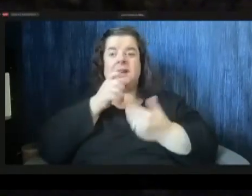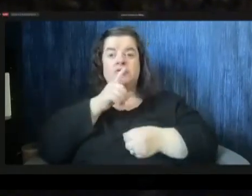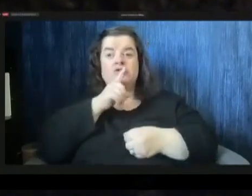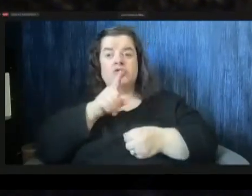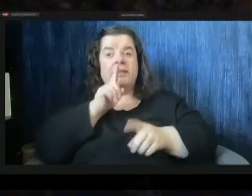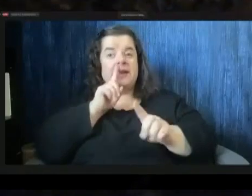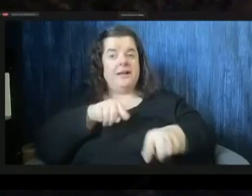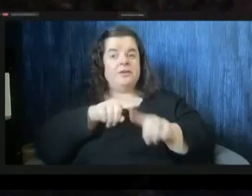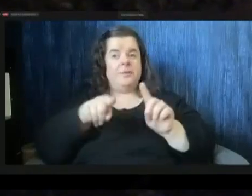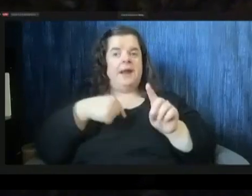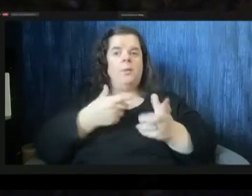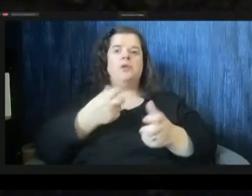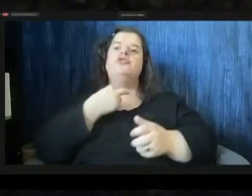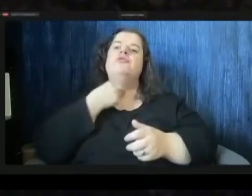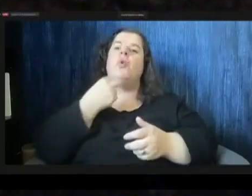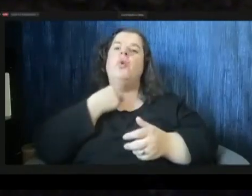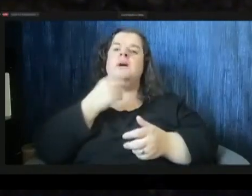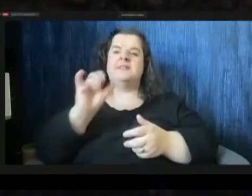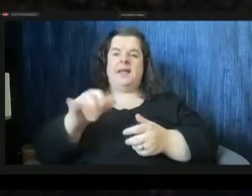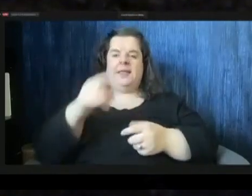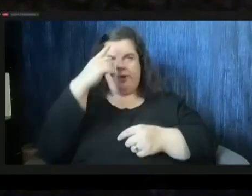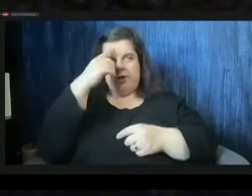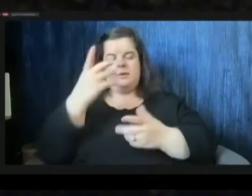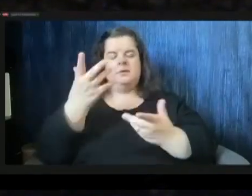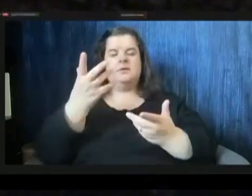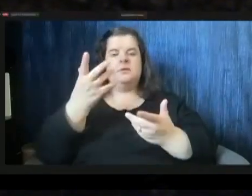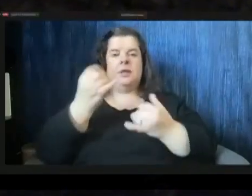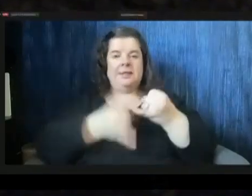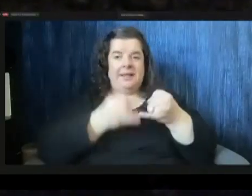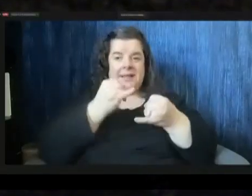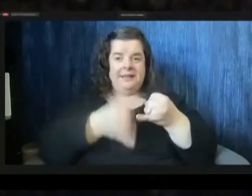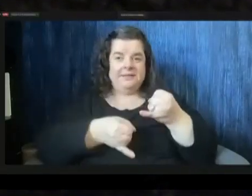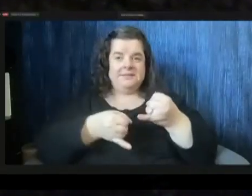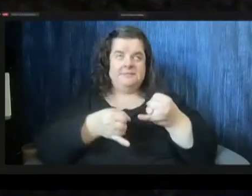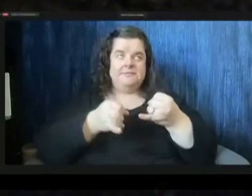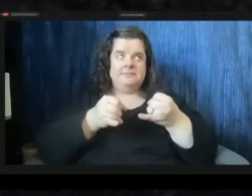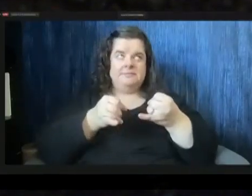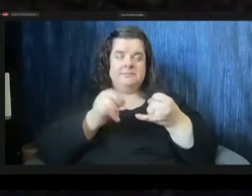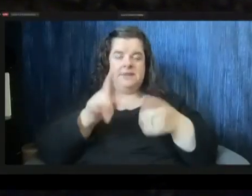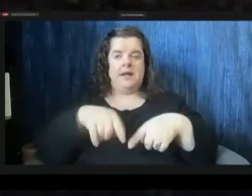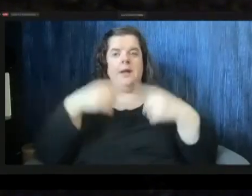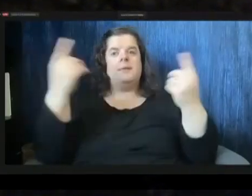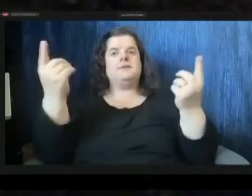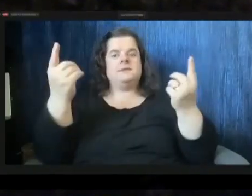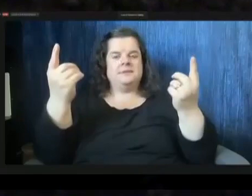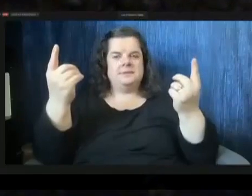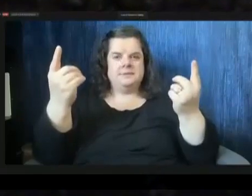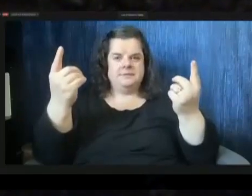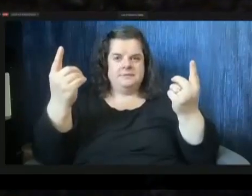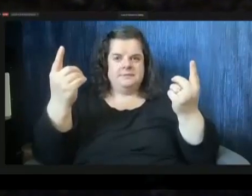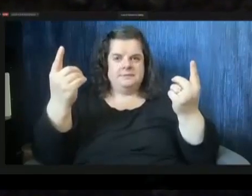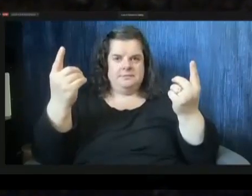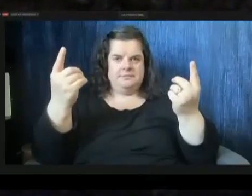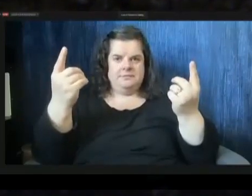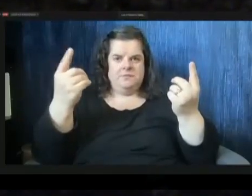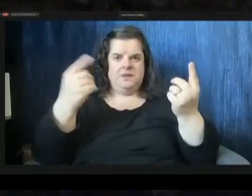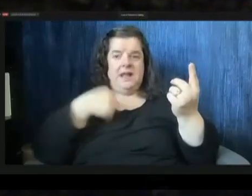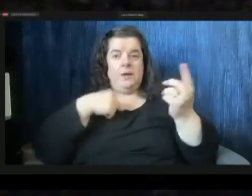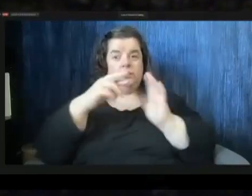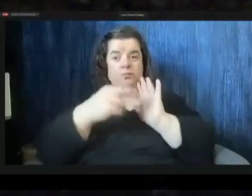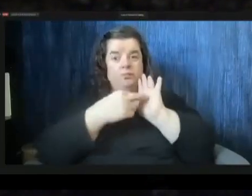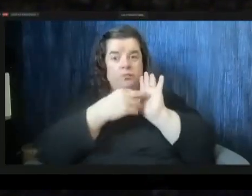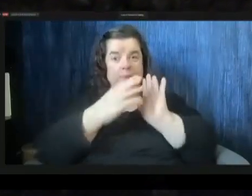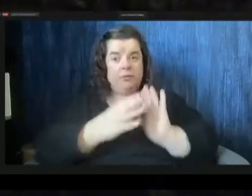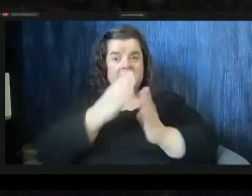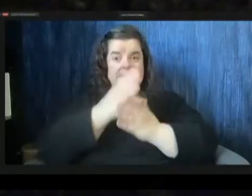just voice it. Then lastly, on the flip side, I represent some communities